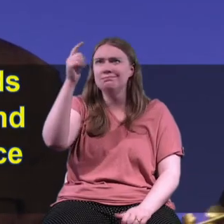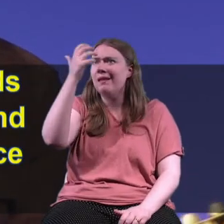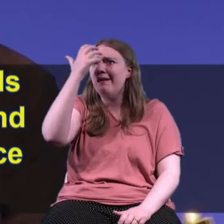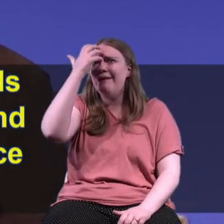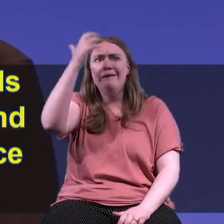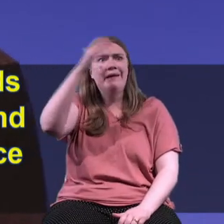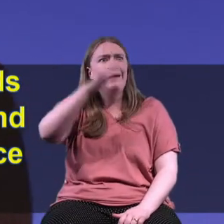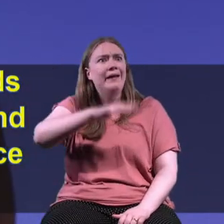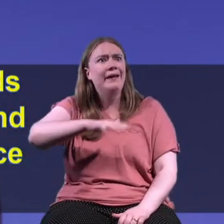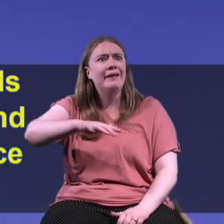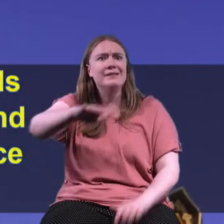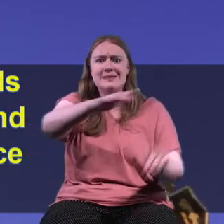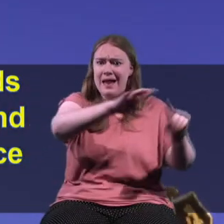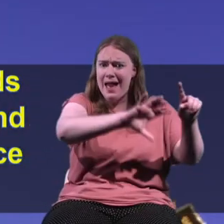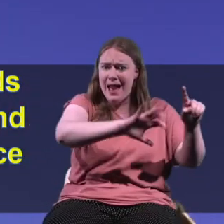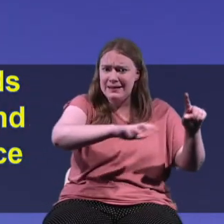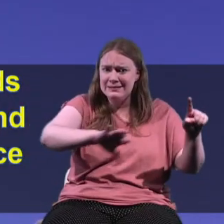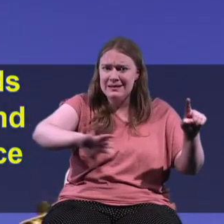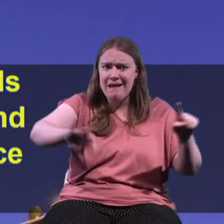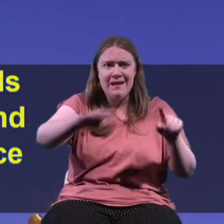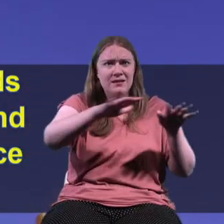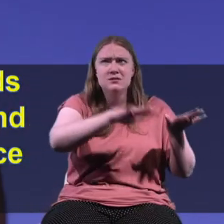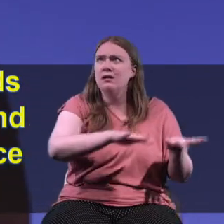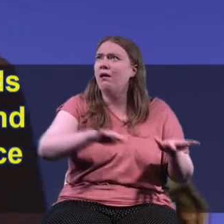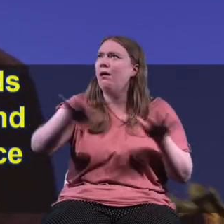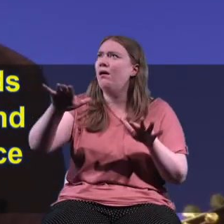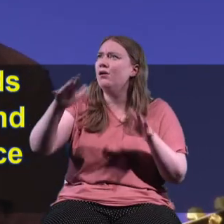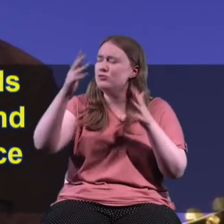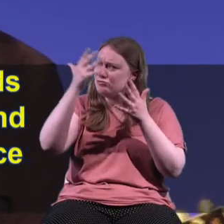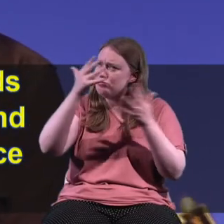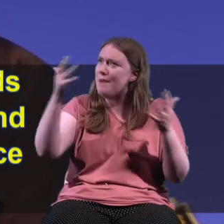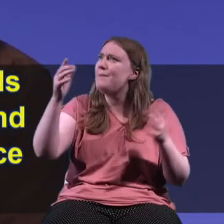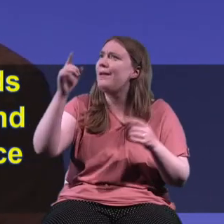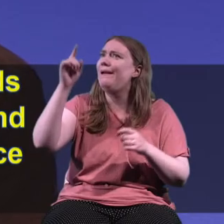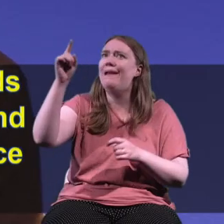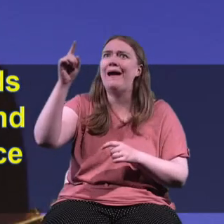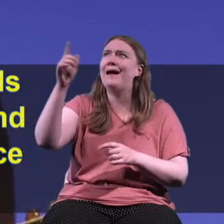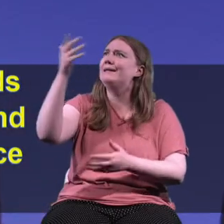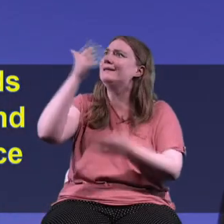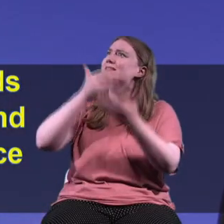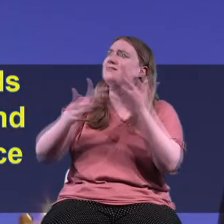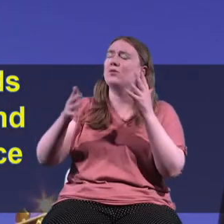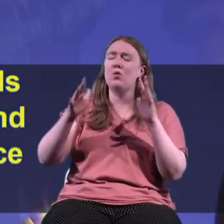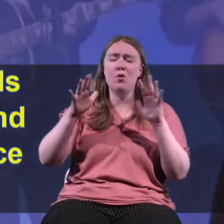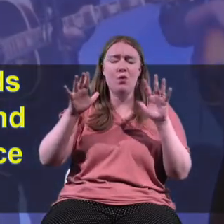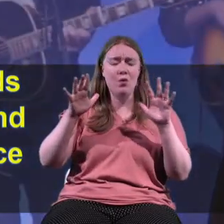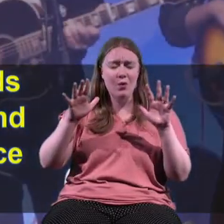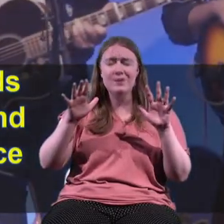Has no one living with sound? Kings and nations tremble.